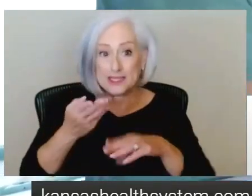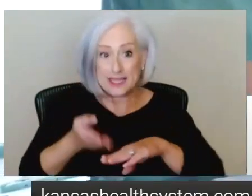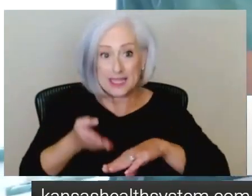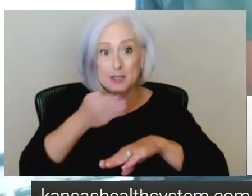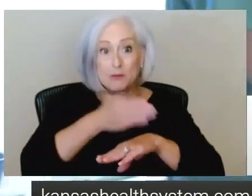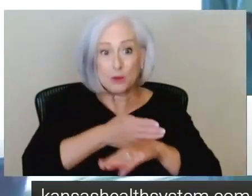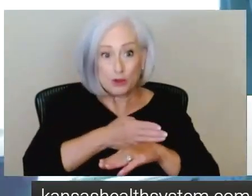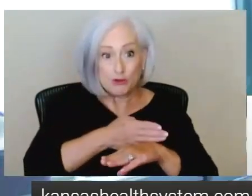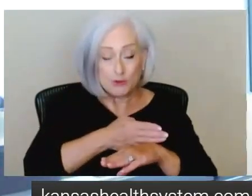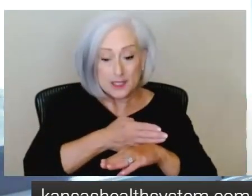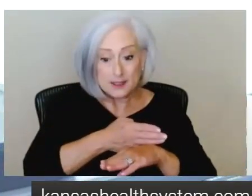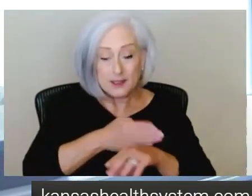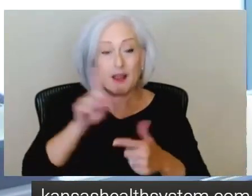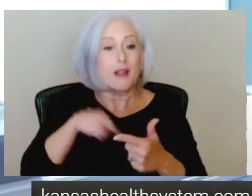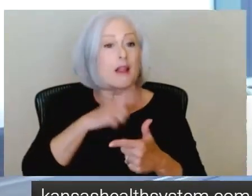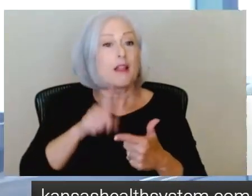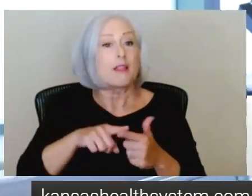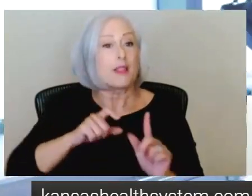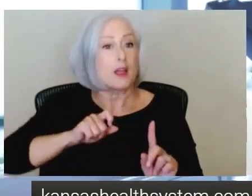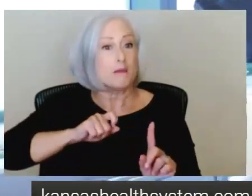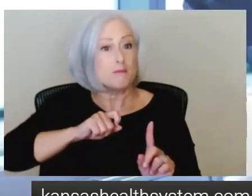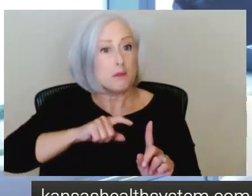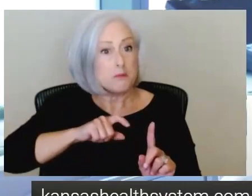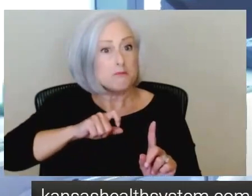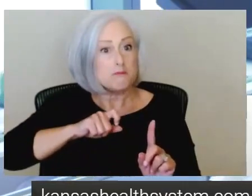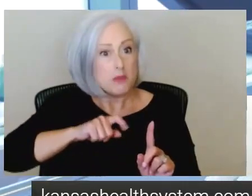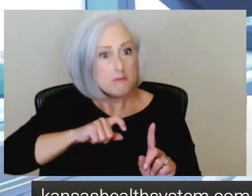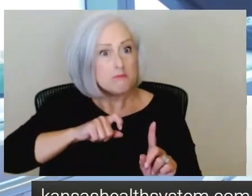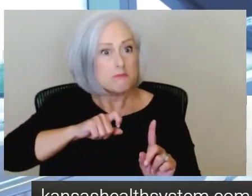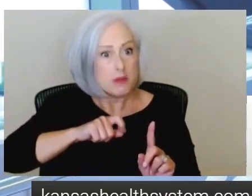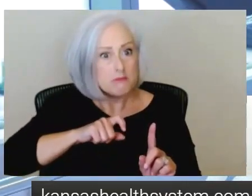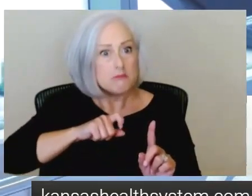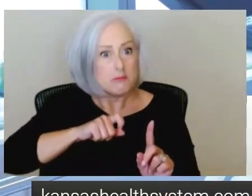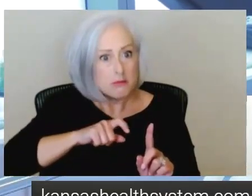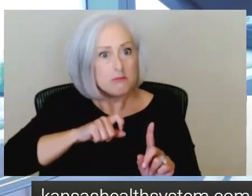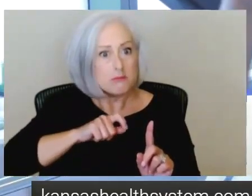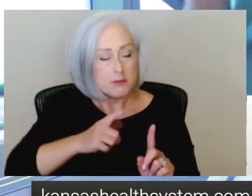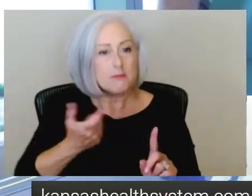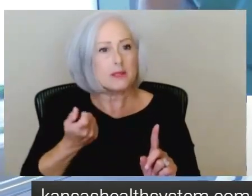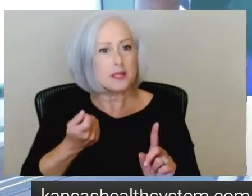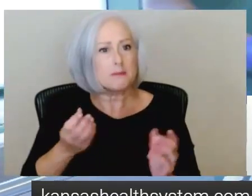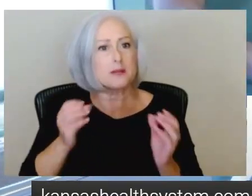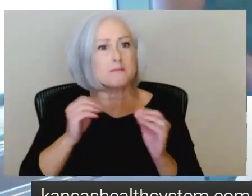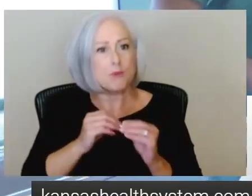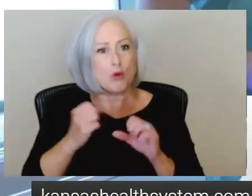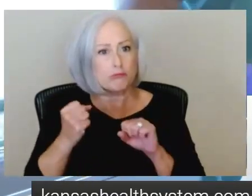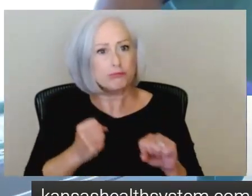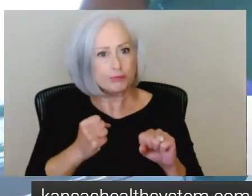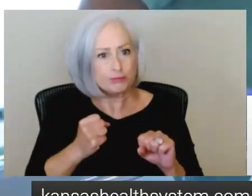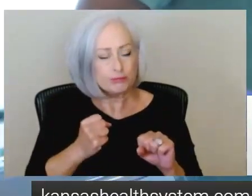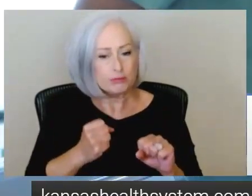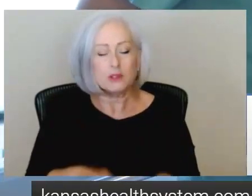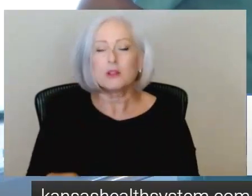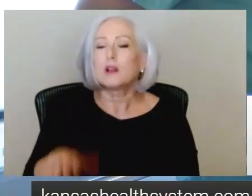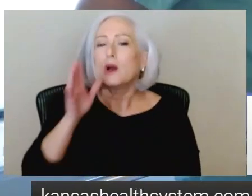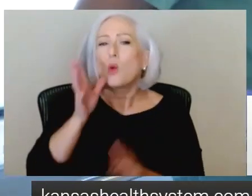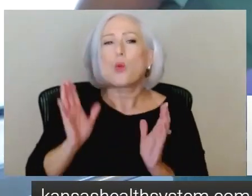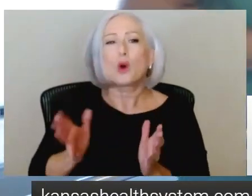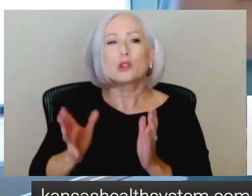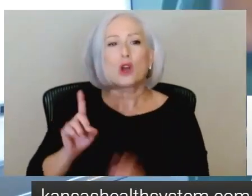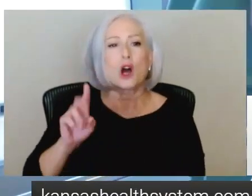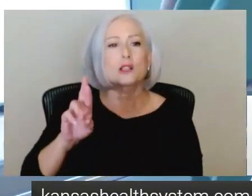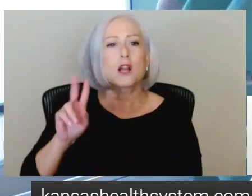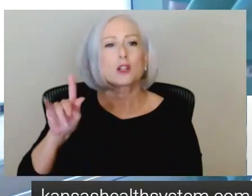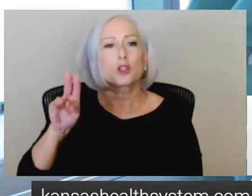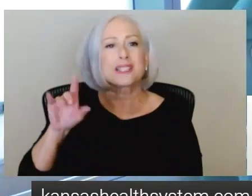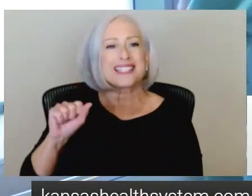and eventually destroy those brain cells. And we are going to get a chance to talk to Dr. Kinsman in a little bit, but I certainly don't want to